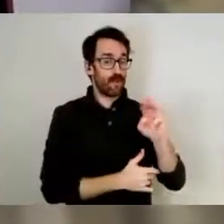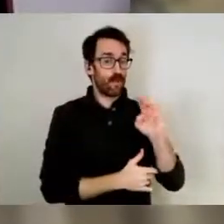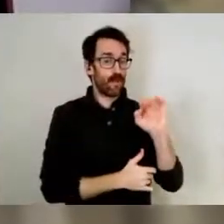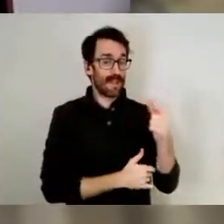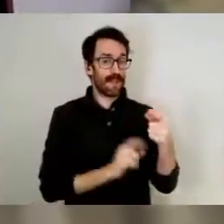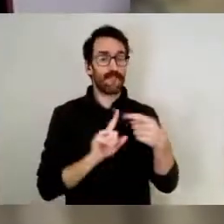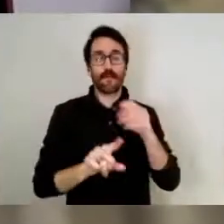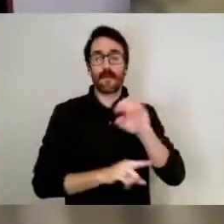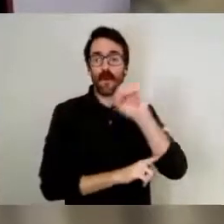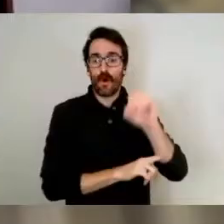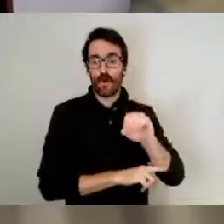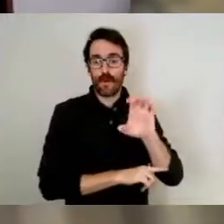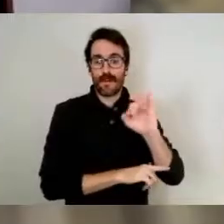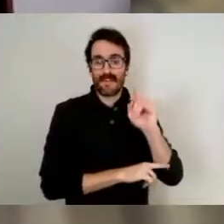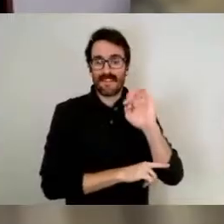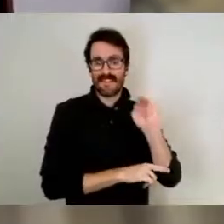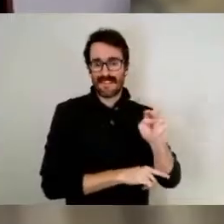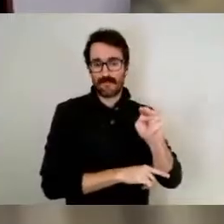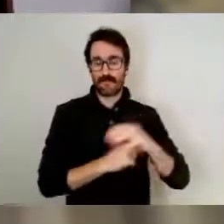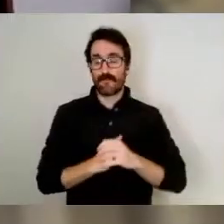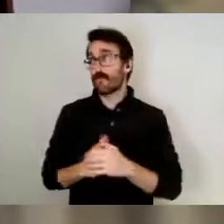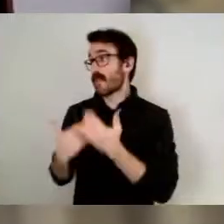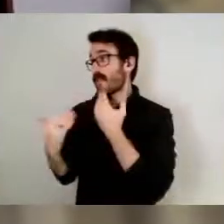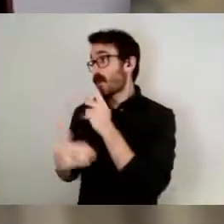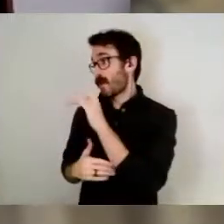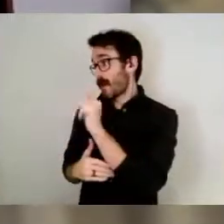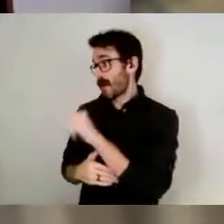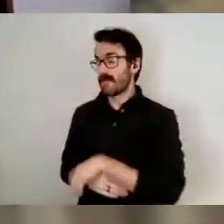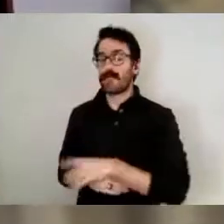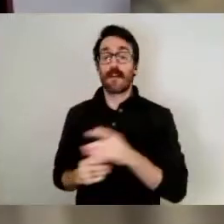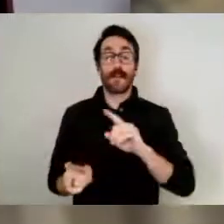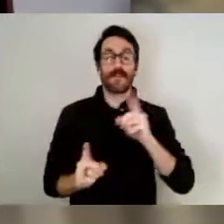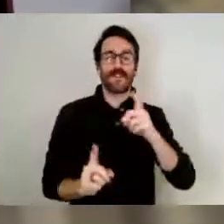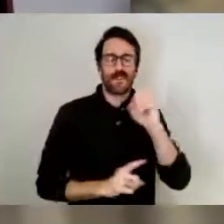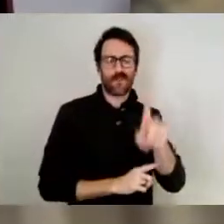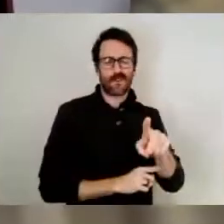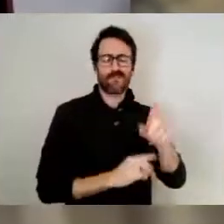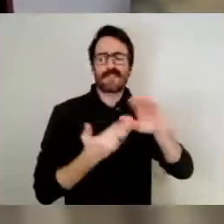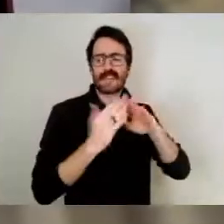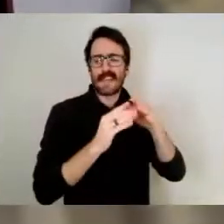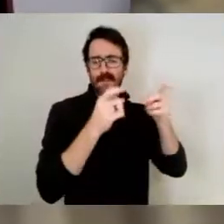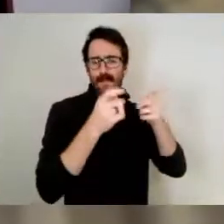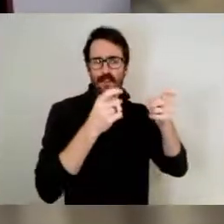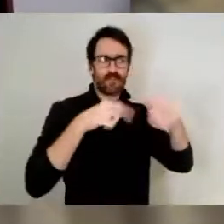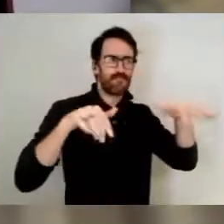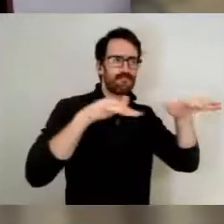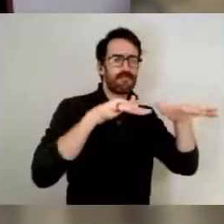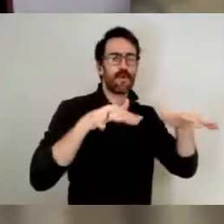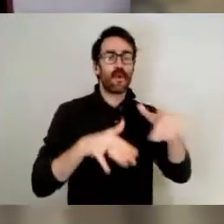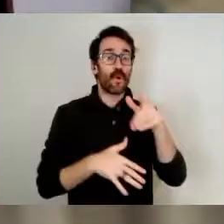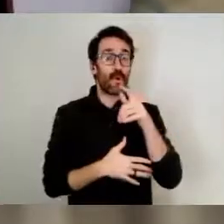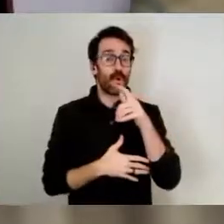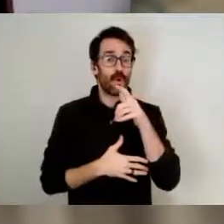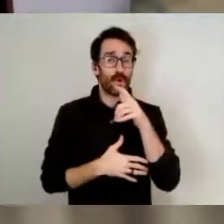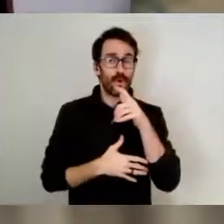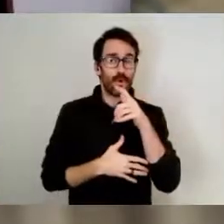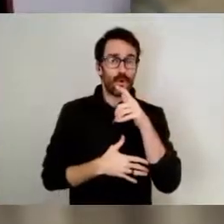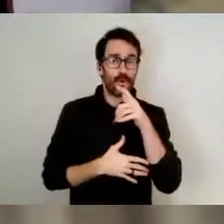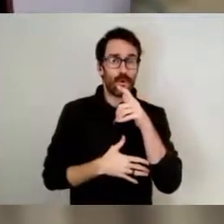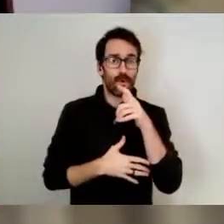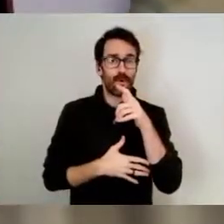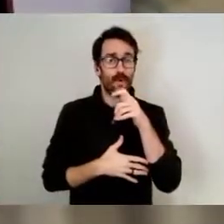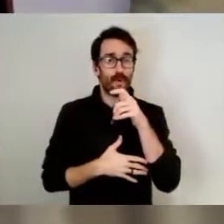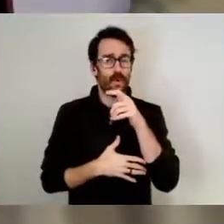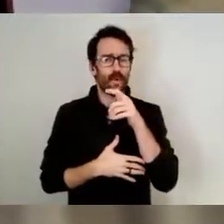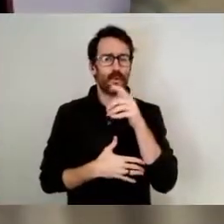regular policing operations while we increase our presence in that area, while we increase our efforts